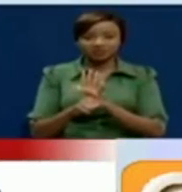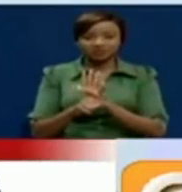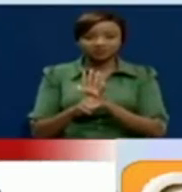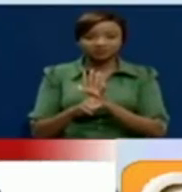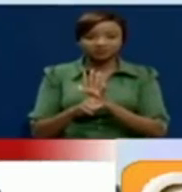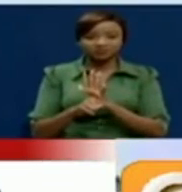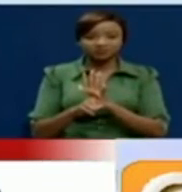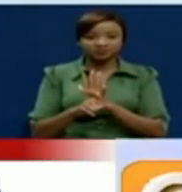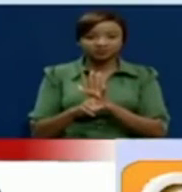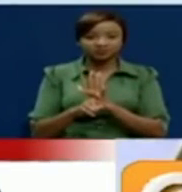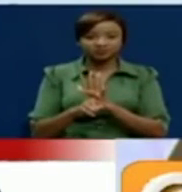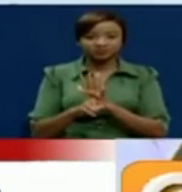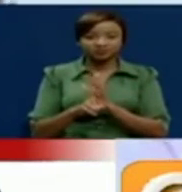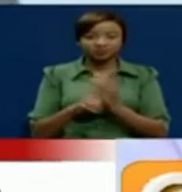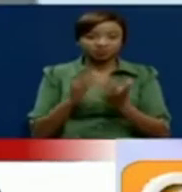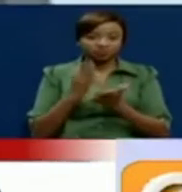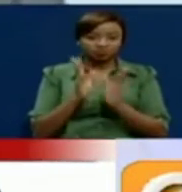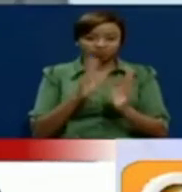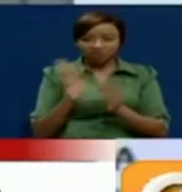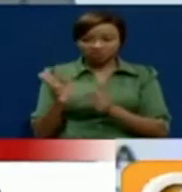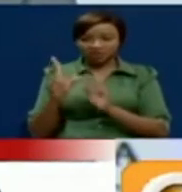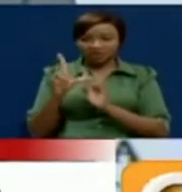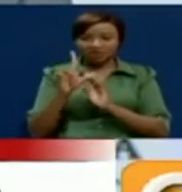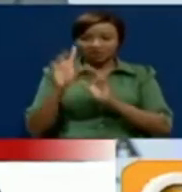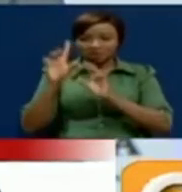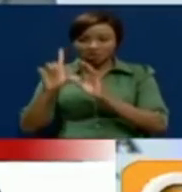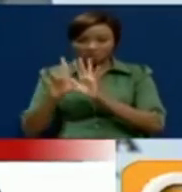the issue of the law, we will now